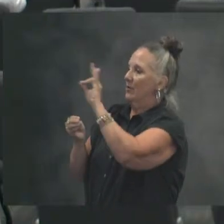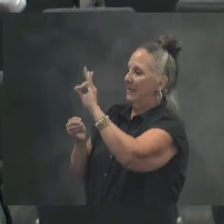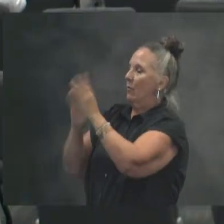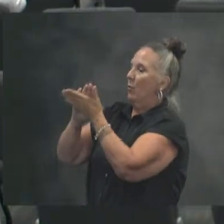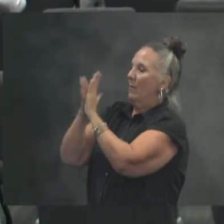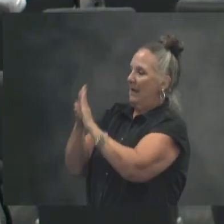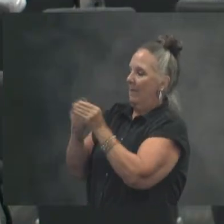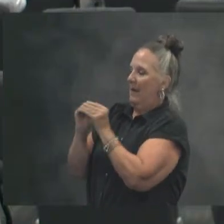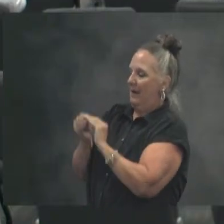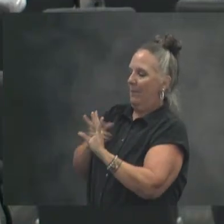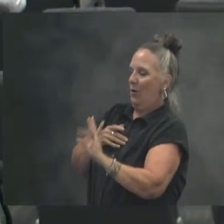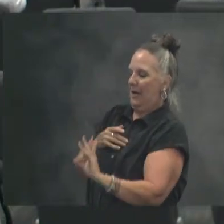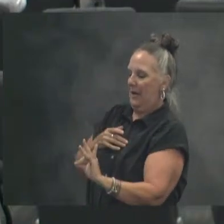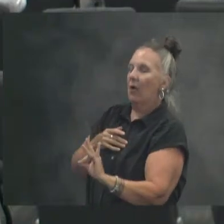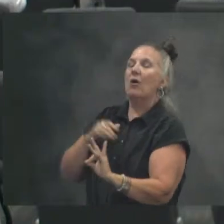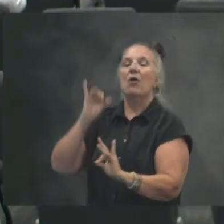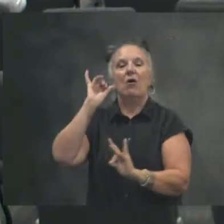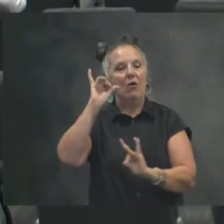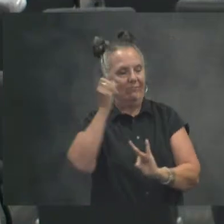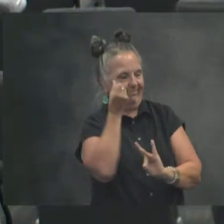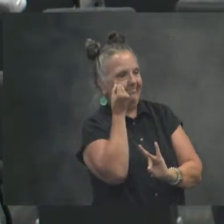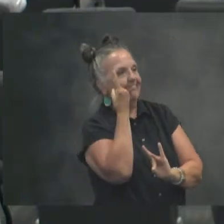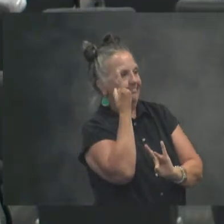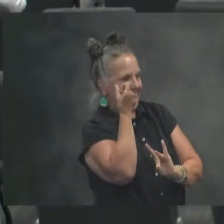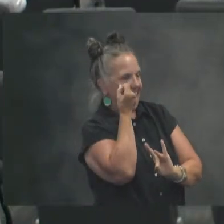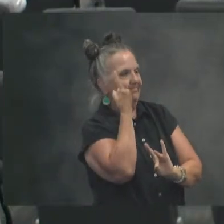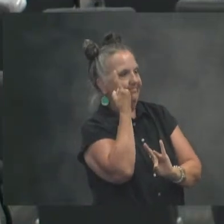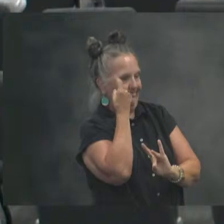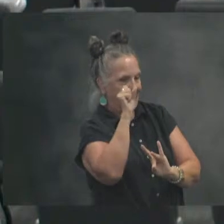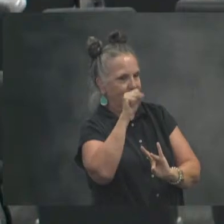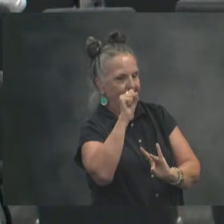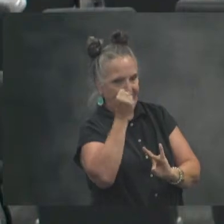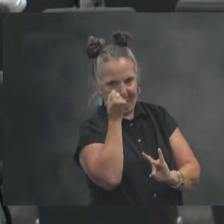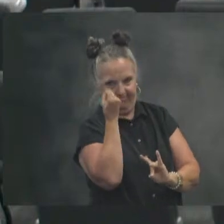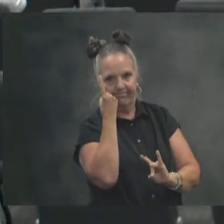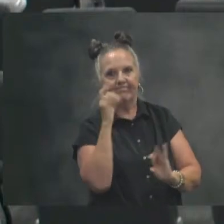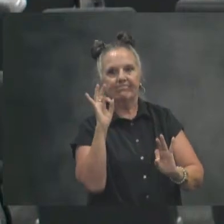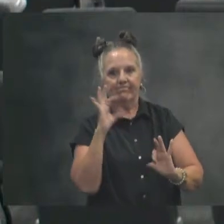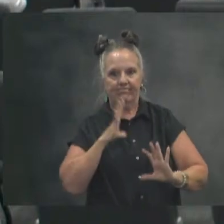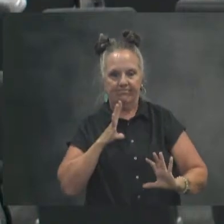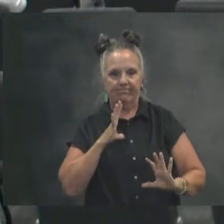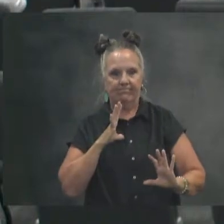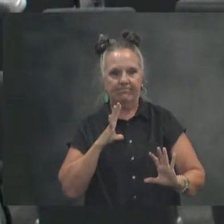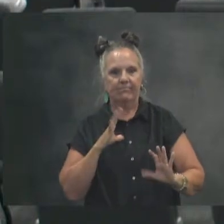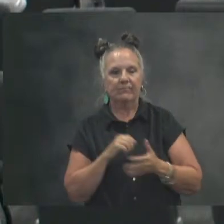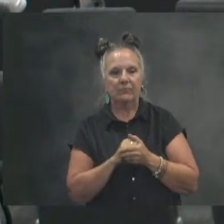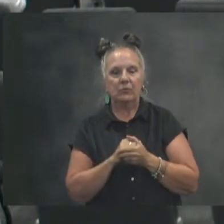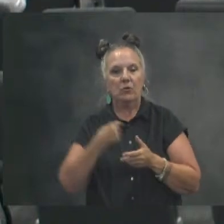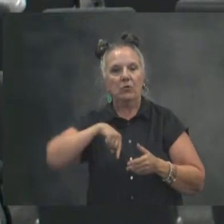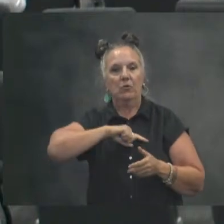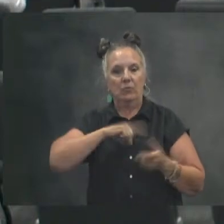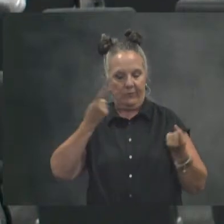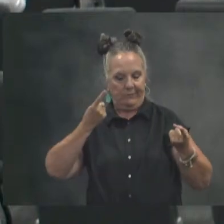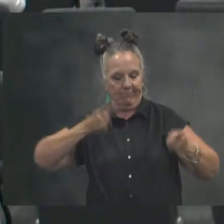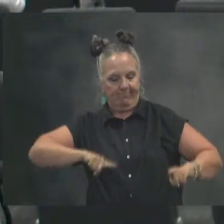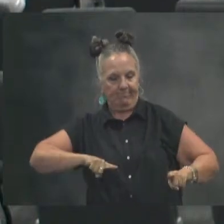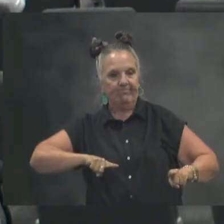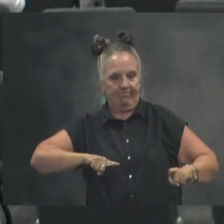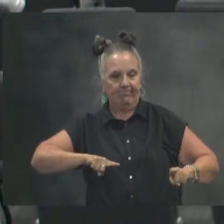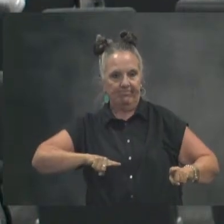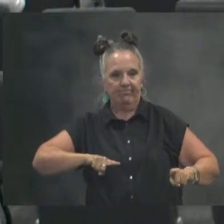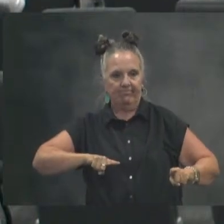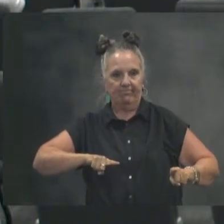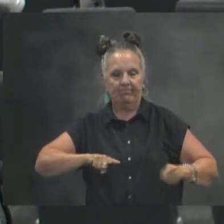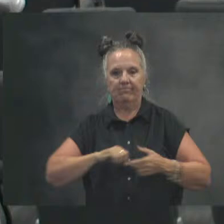in Before old the business. superintendent's report. I see it, got it. All right, so you want the consent agenda.